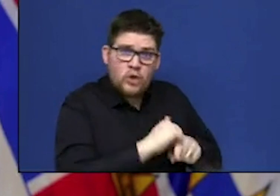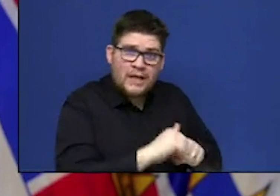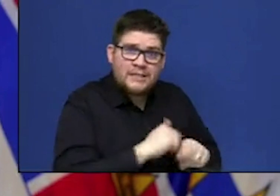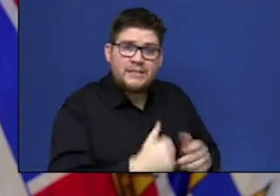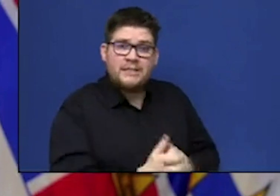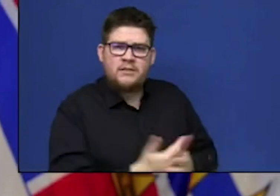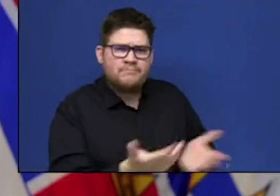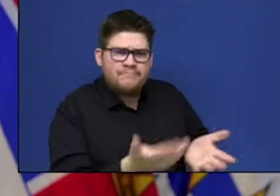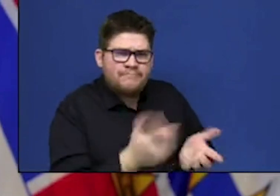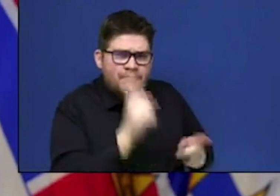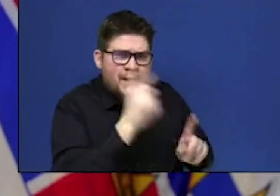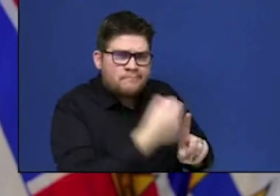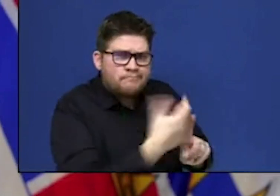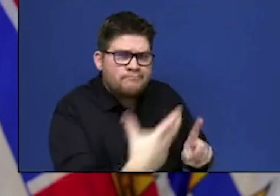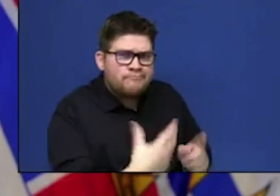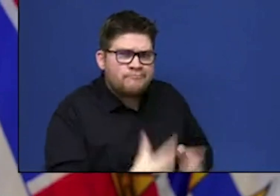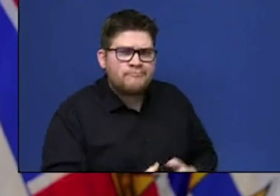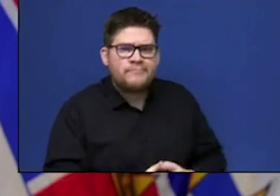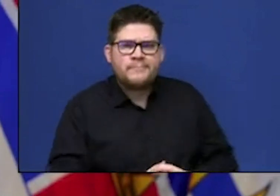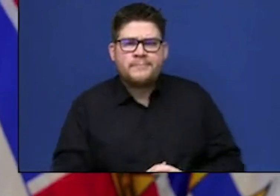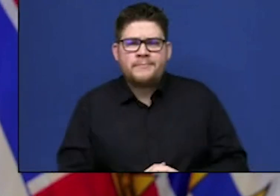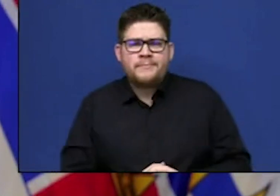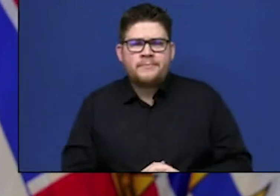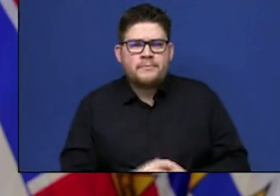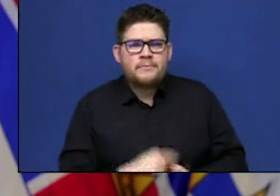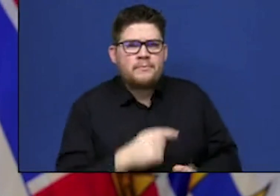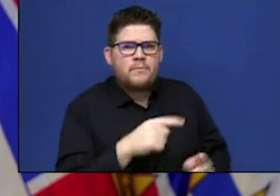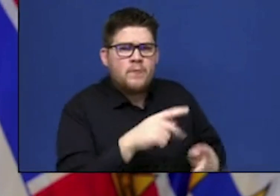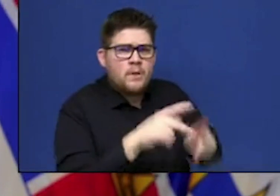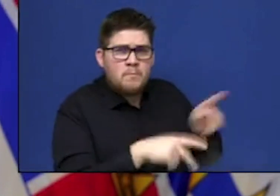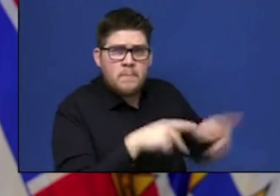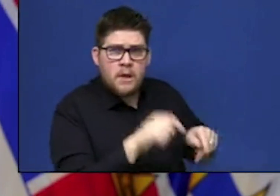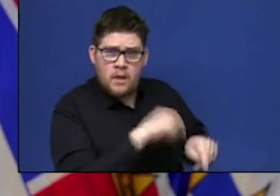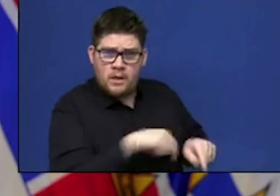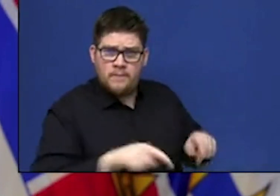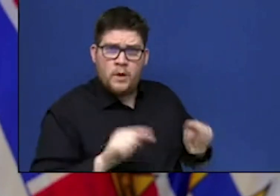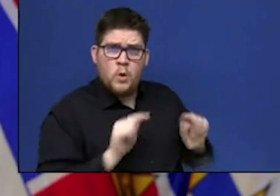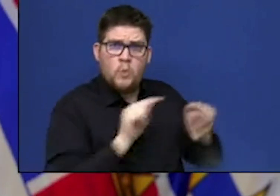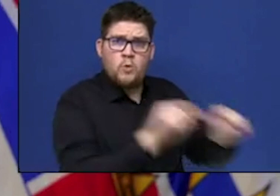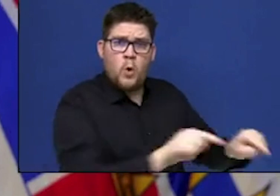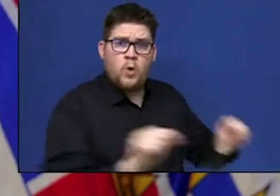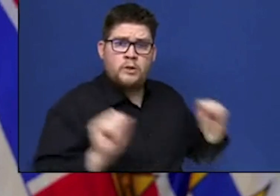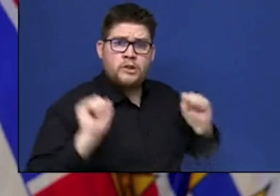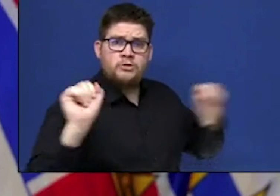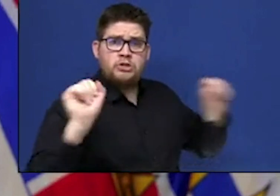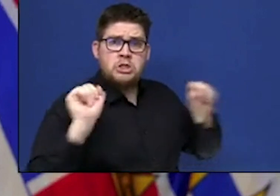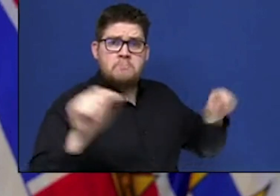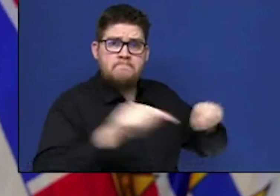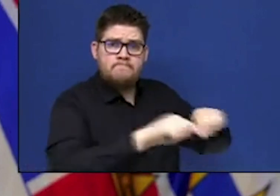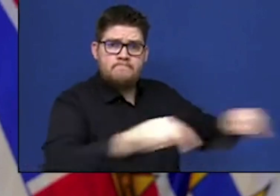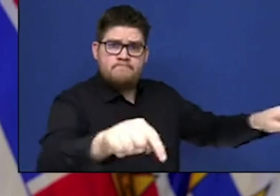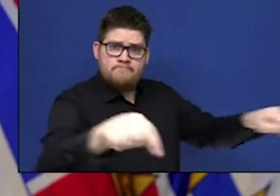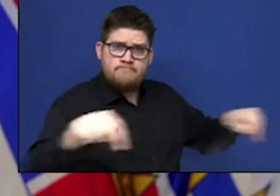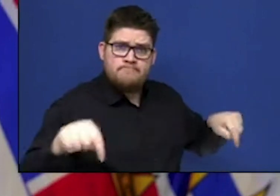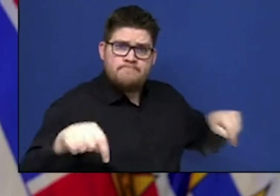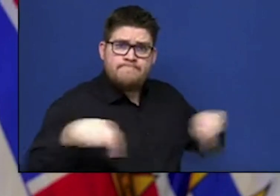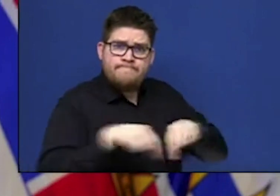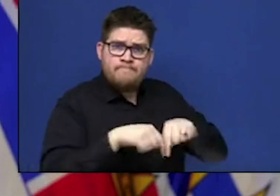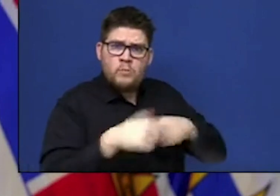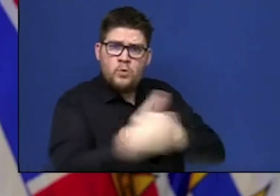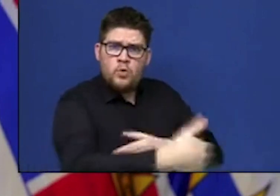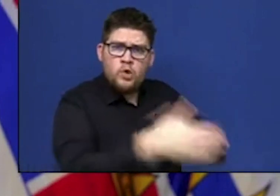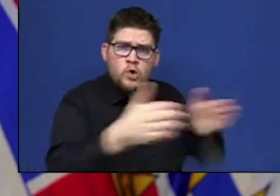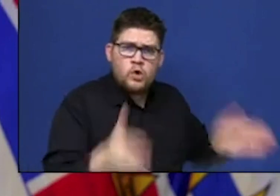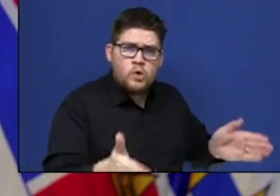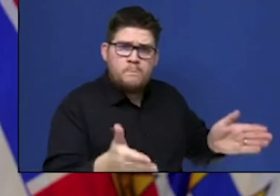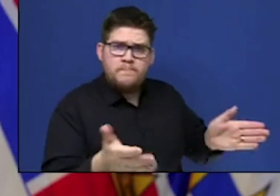can do in a gym or a workout space that is different from before? Yeah, so what we are